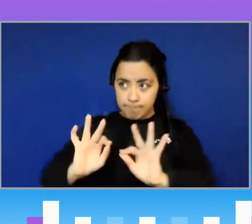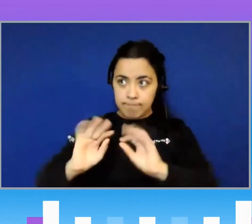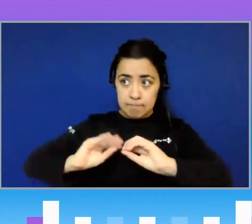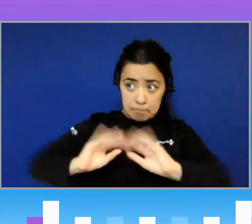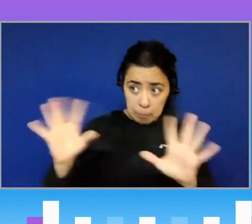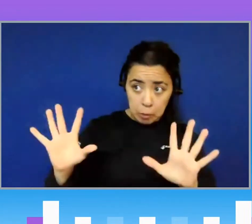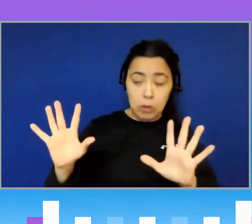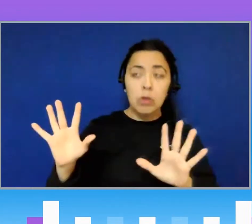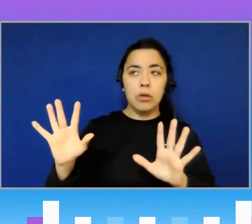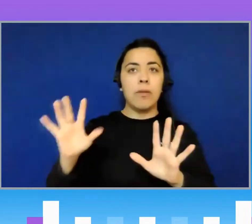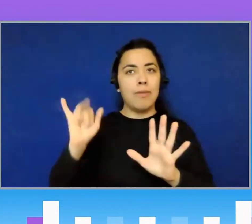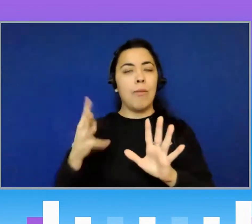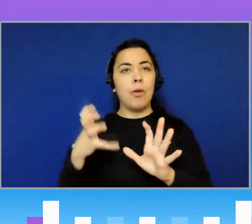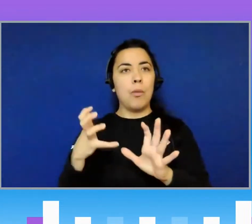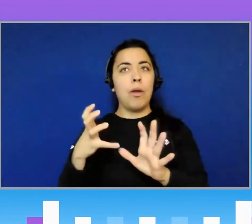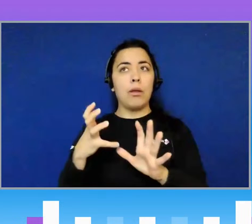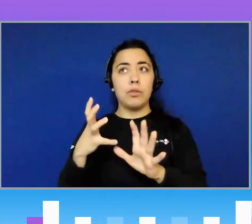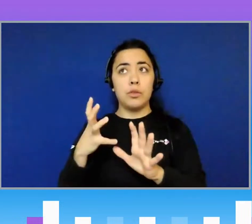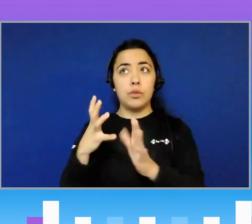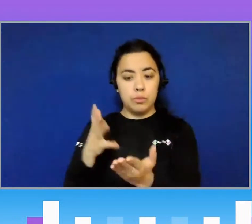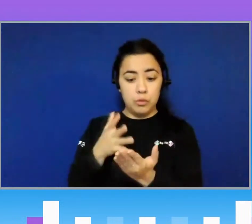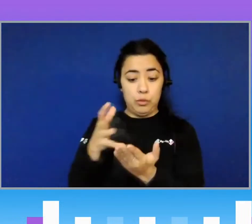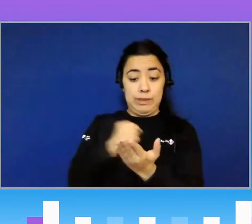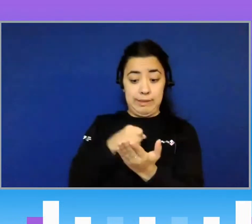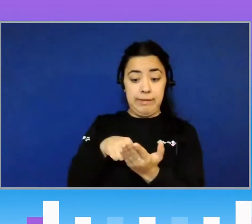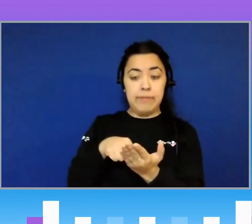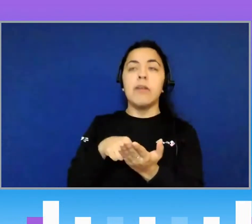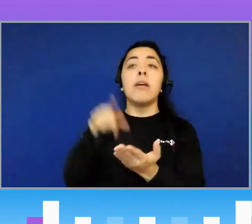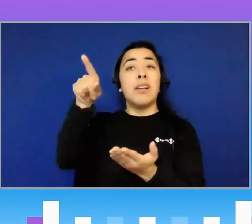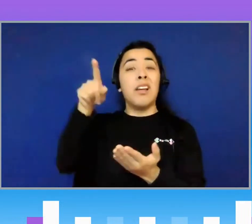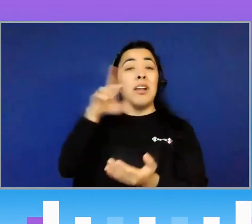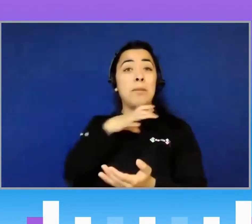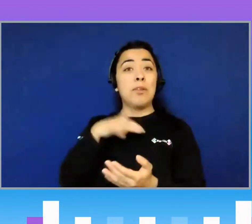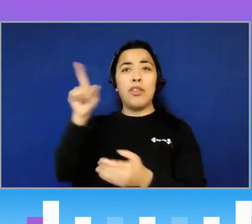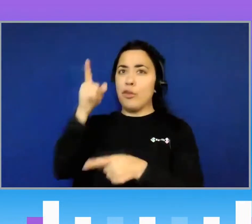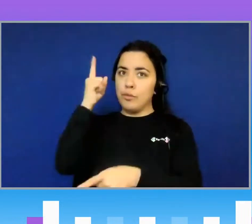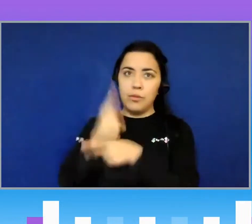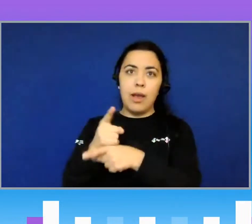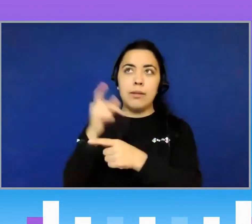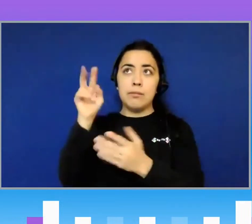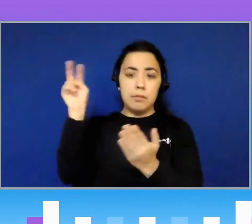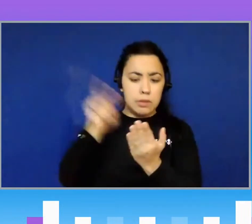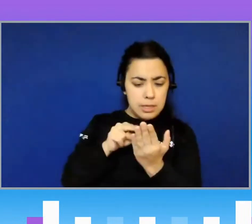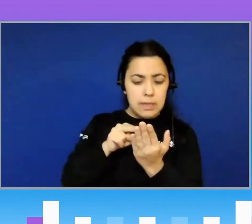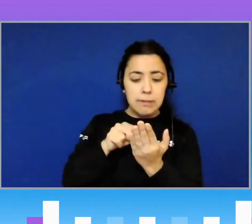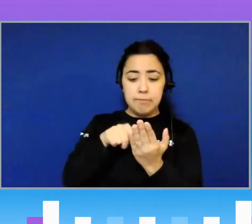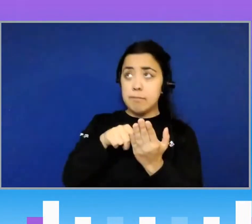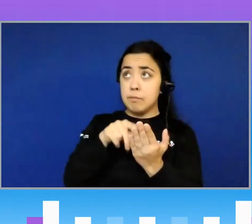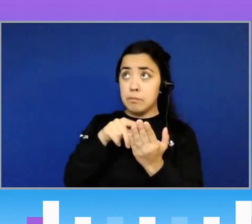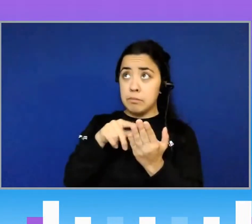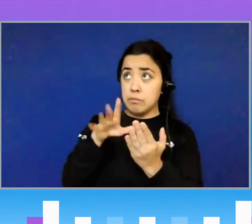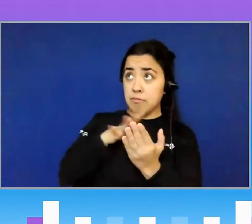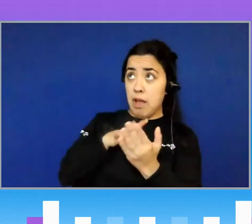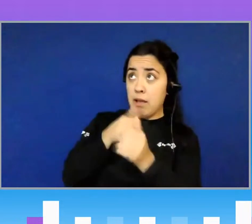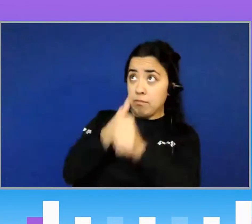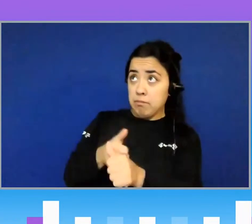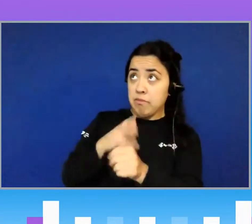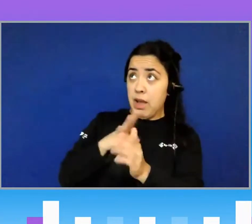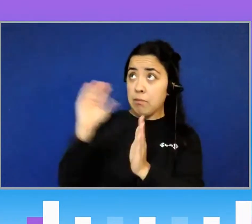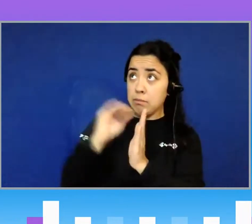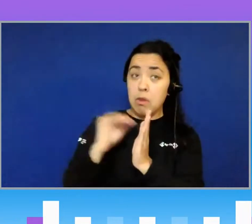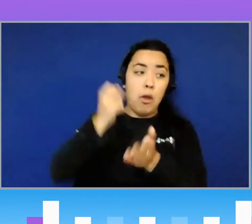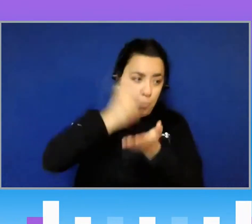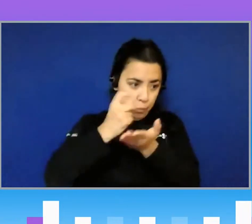the Commission needs to check. I need to check where those standards are okay. And then if that is the case, we need to publish